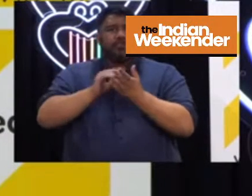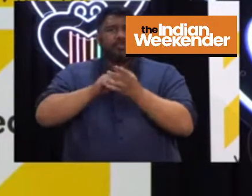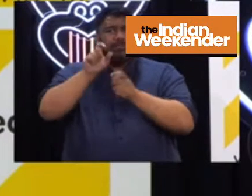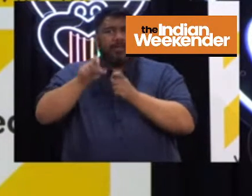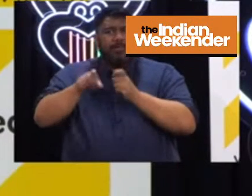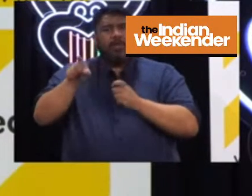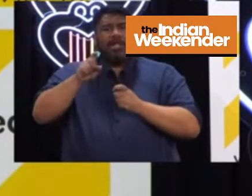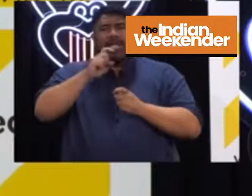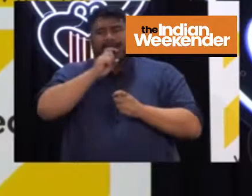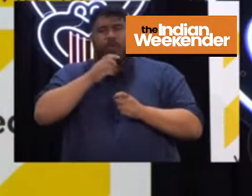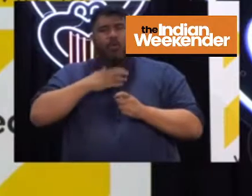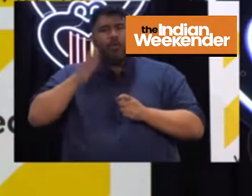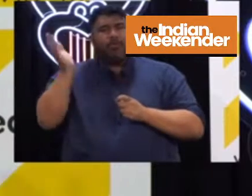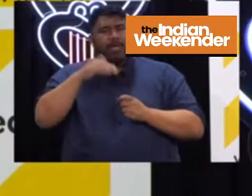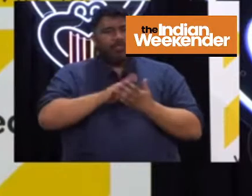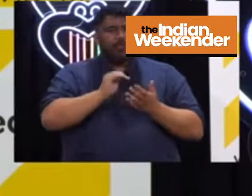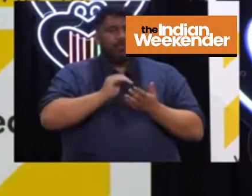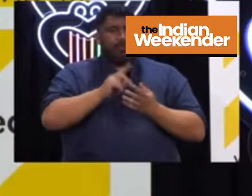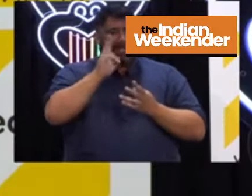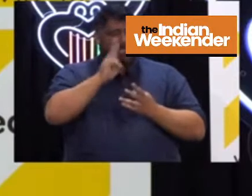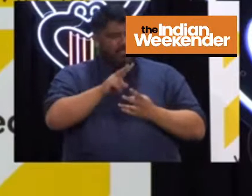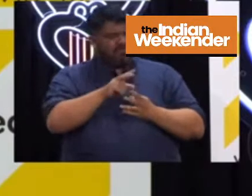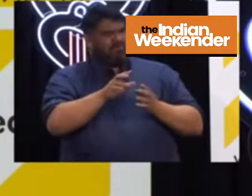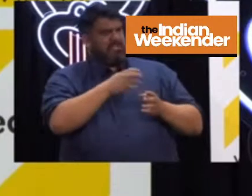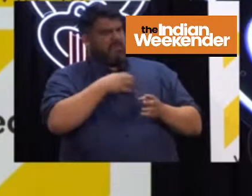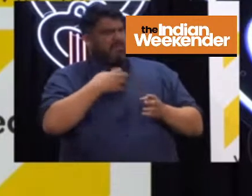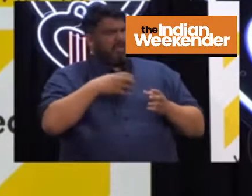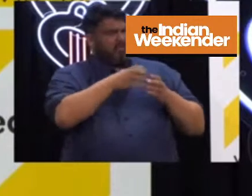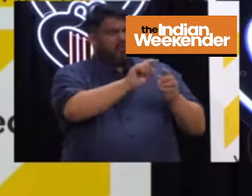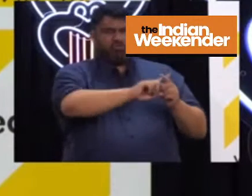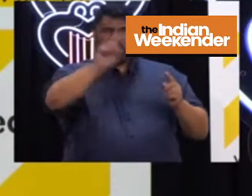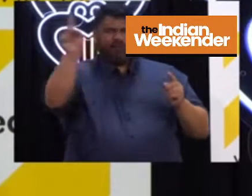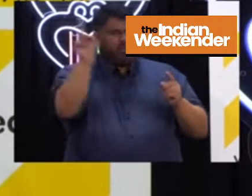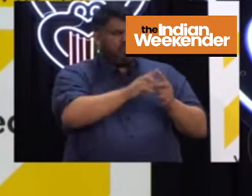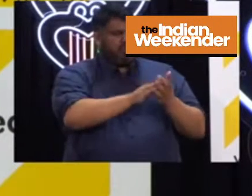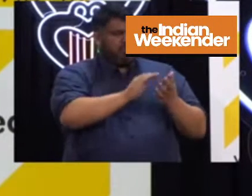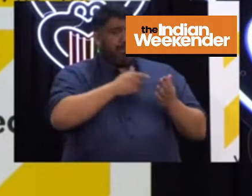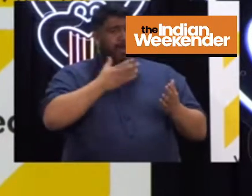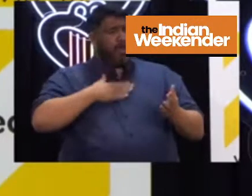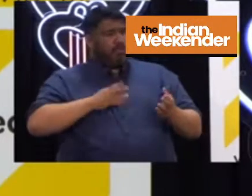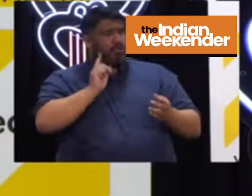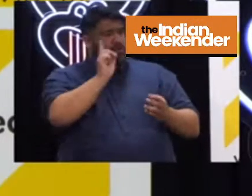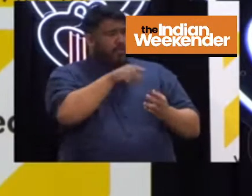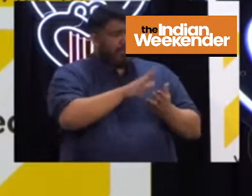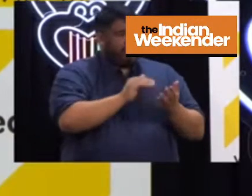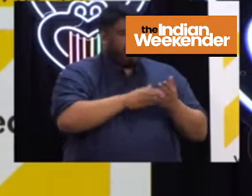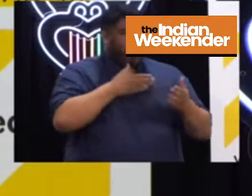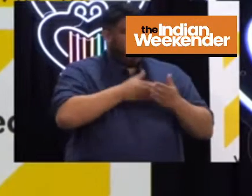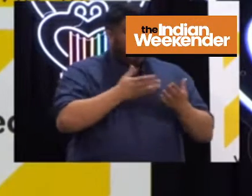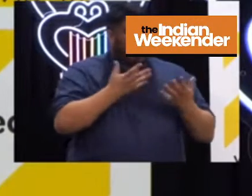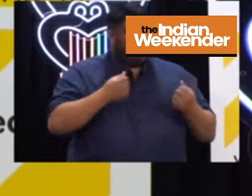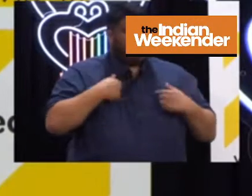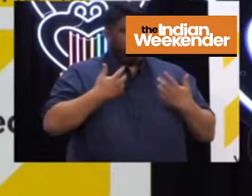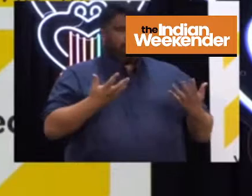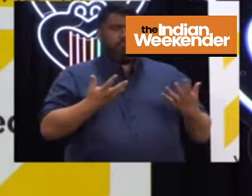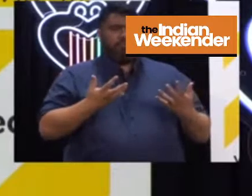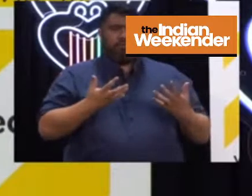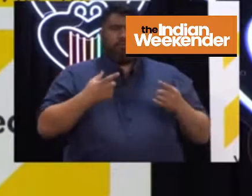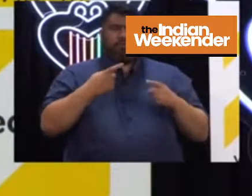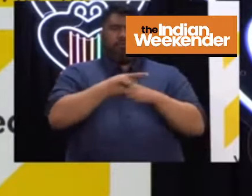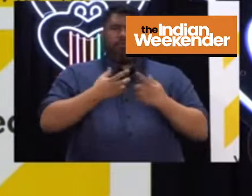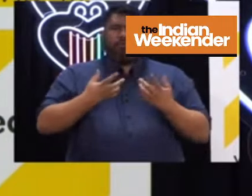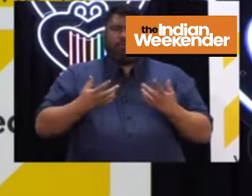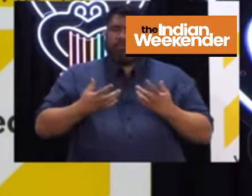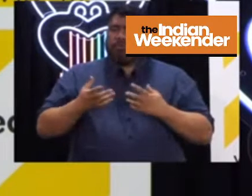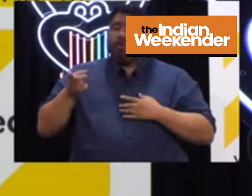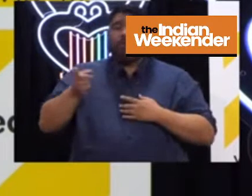need to send people overseas? So we are still, of course, we still continue on a regular basis to have anywhere